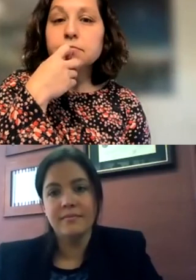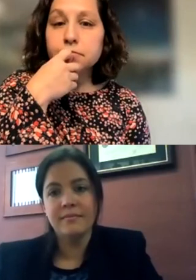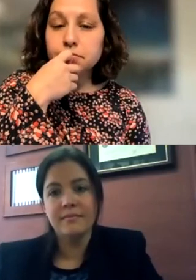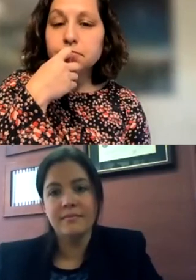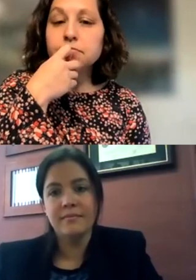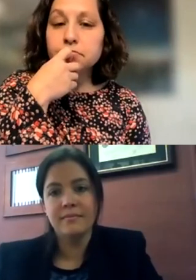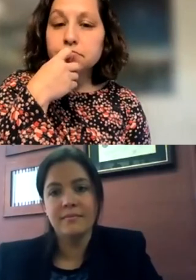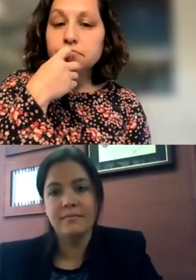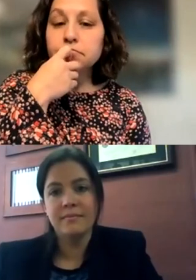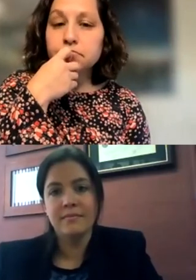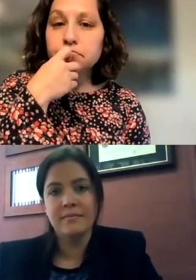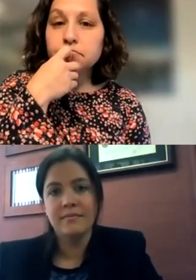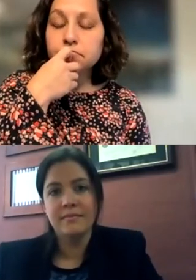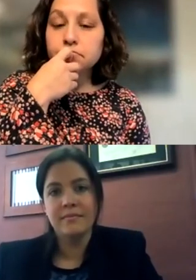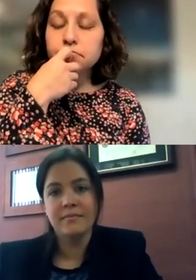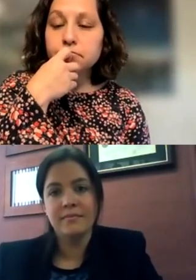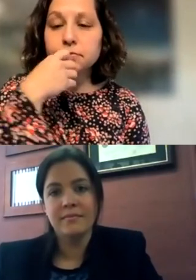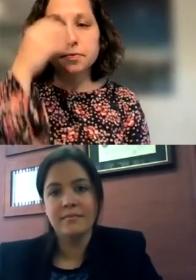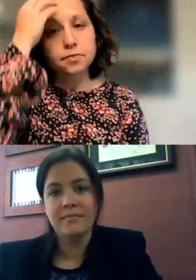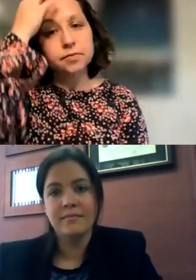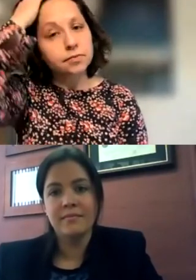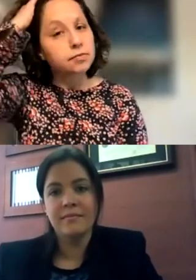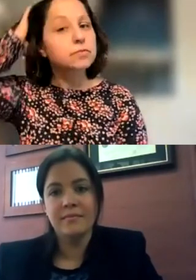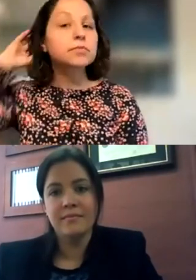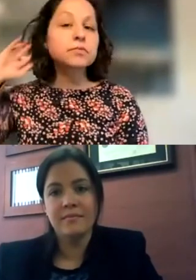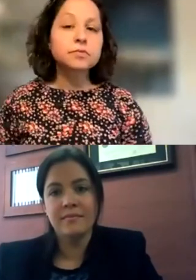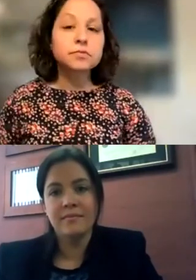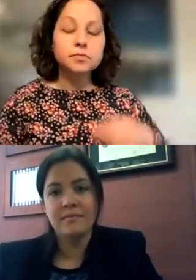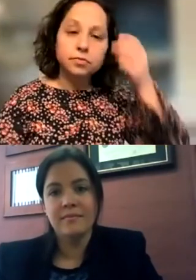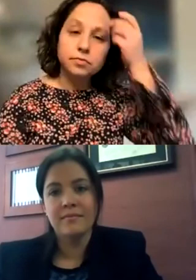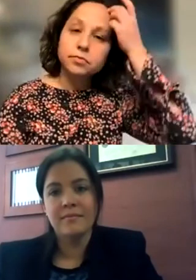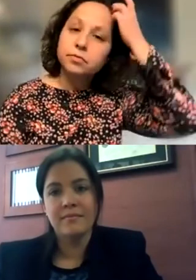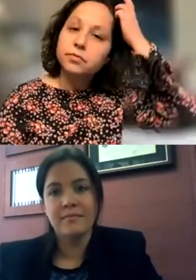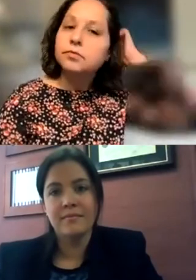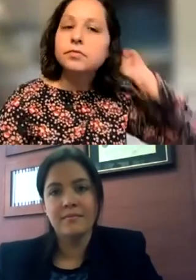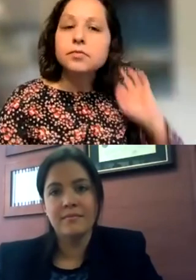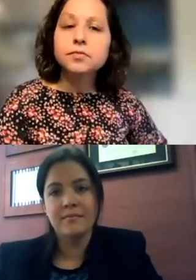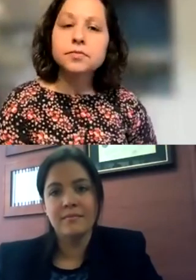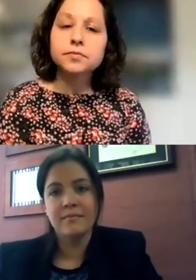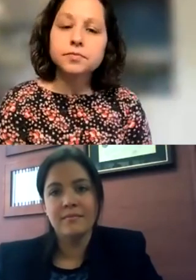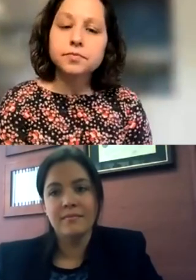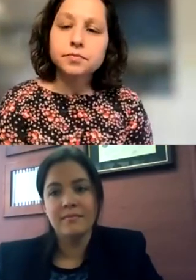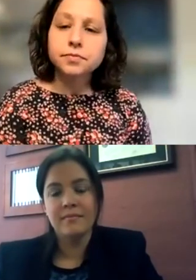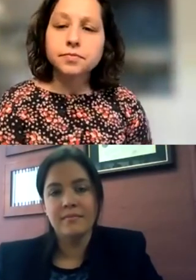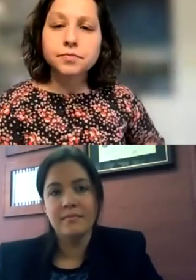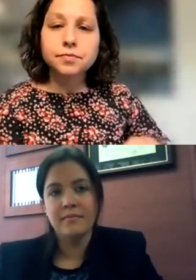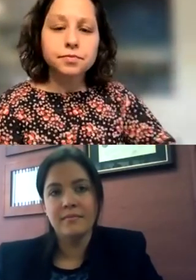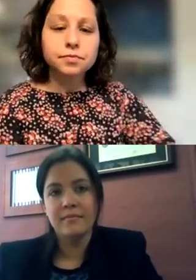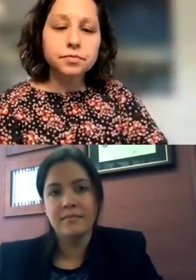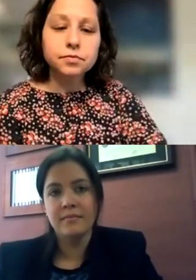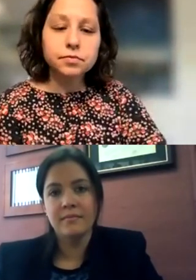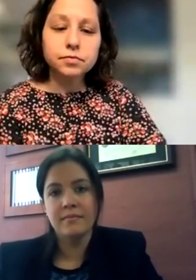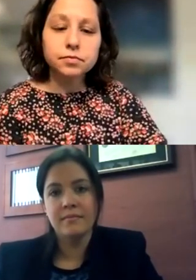pieces where we're paying attention to the resident patient and interaction, resident family interaction, but the resident